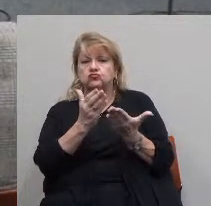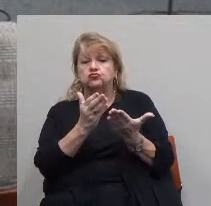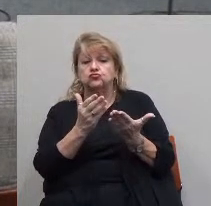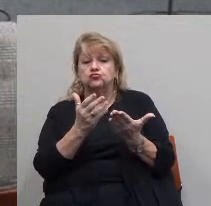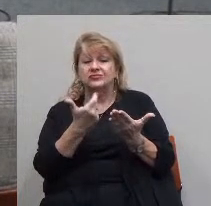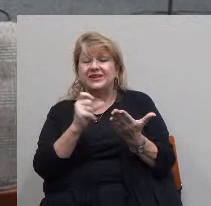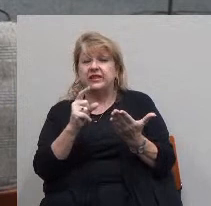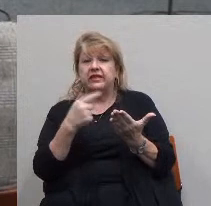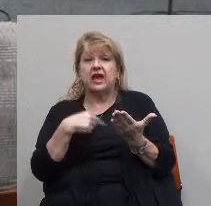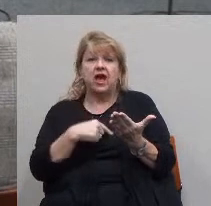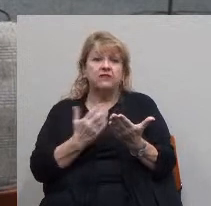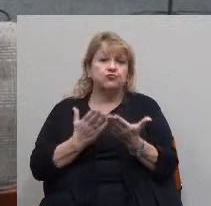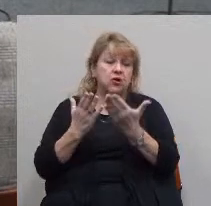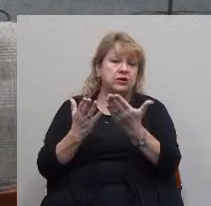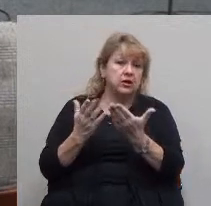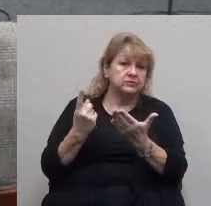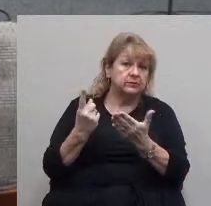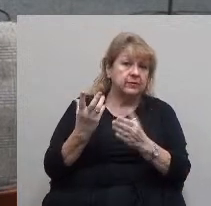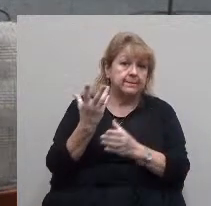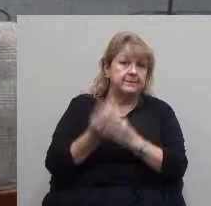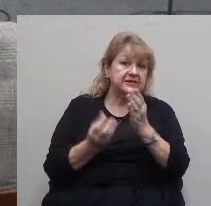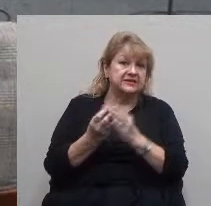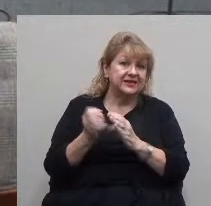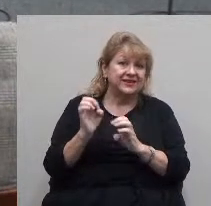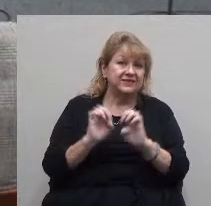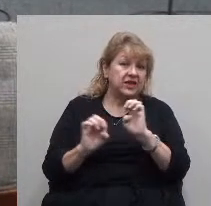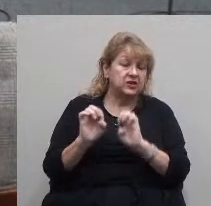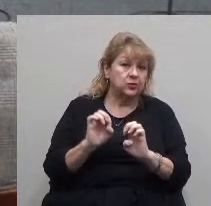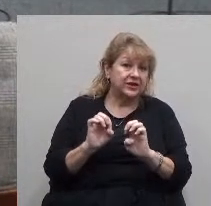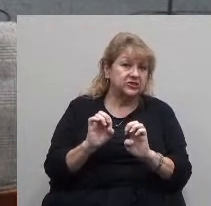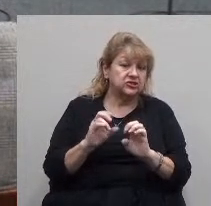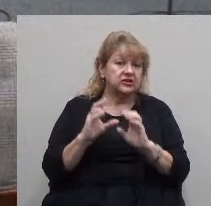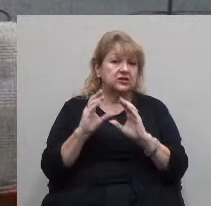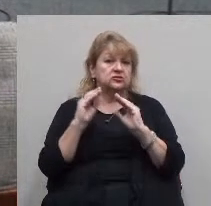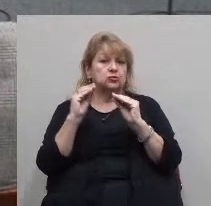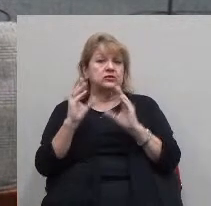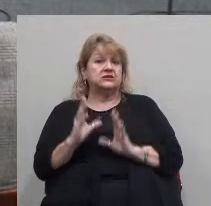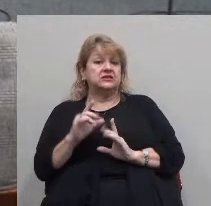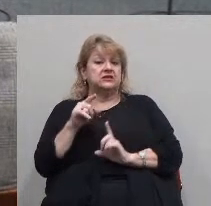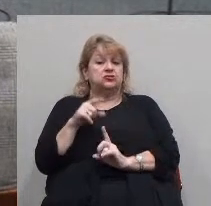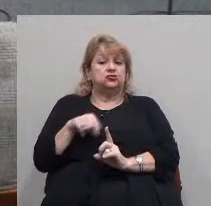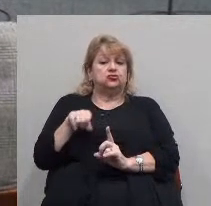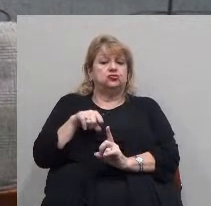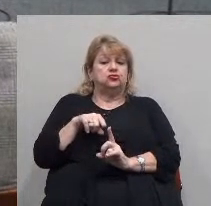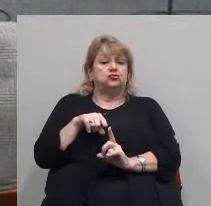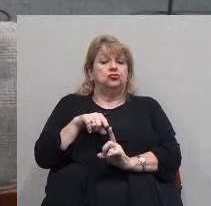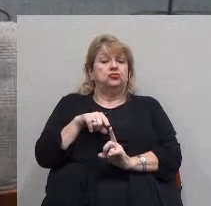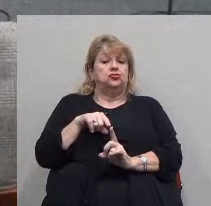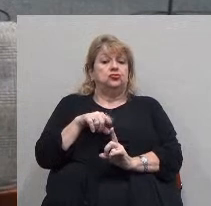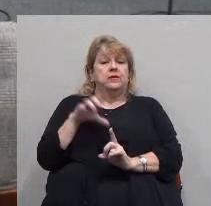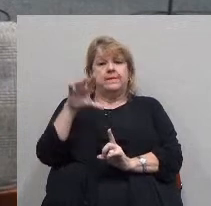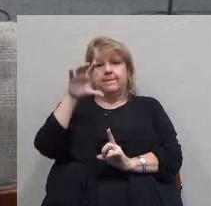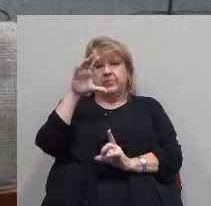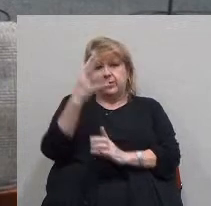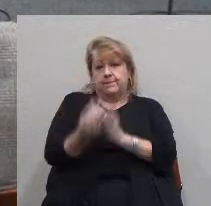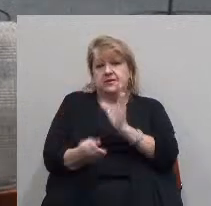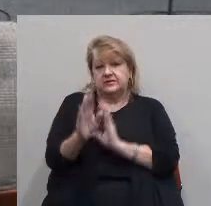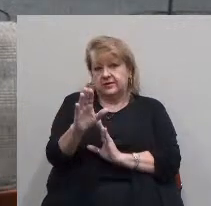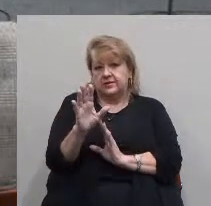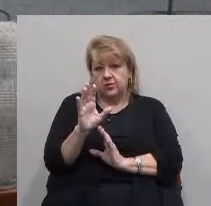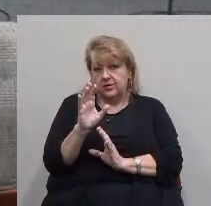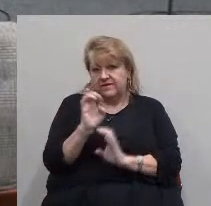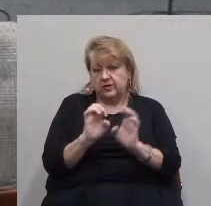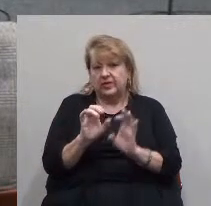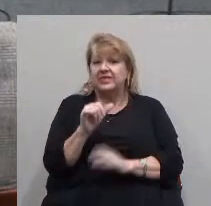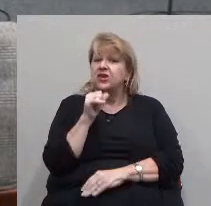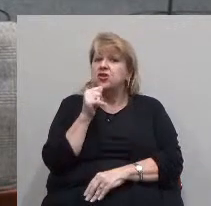times surrounding missing evaluations? And so teachers that are missing an evaluation, so they're